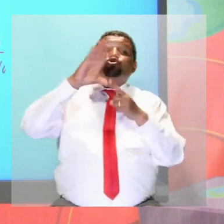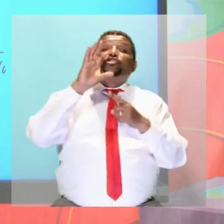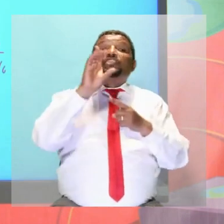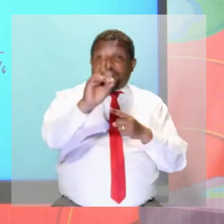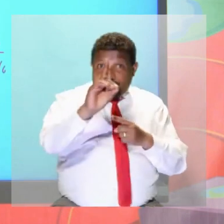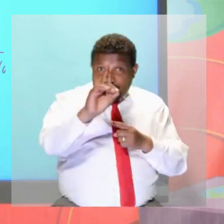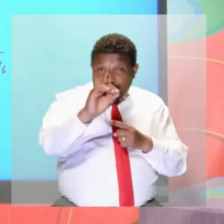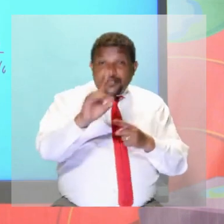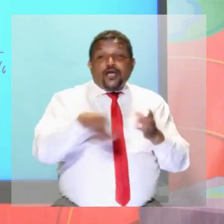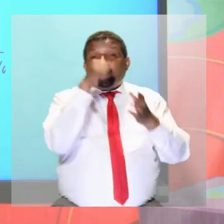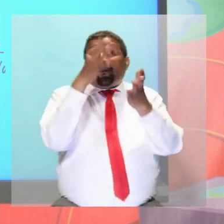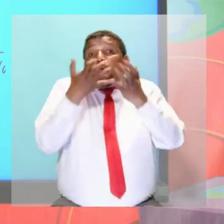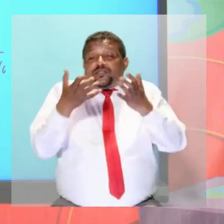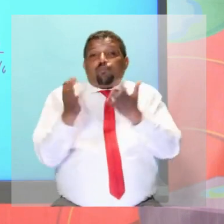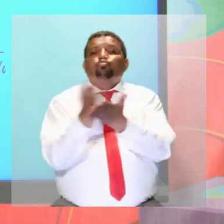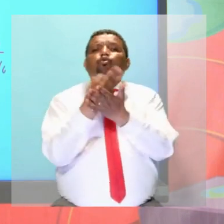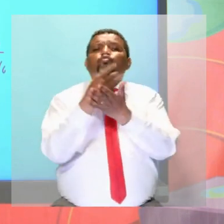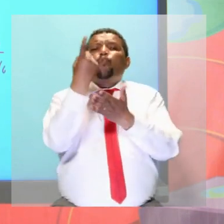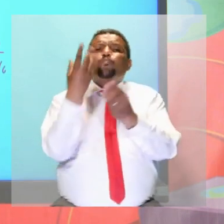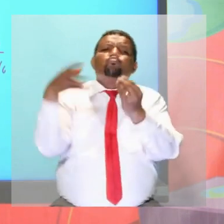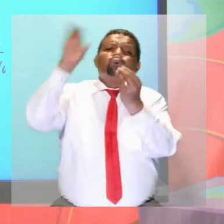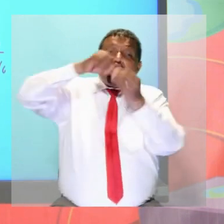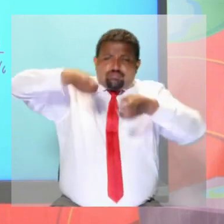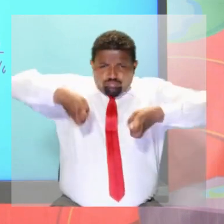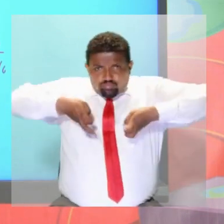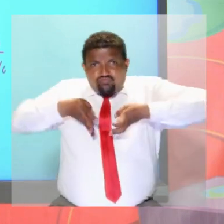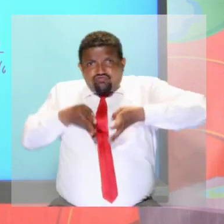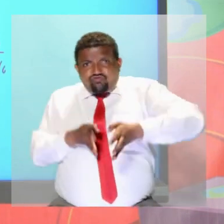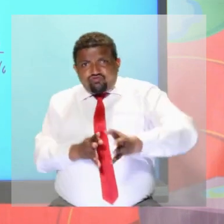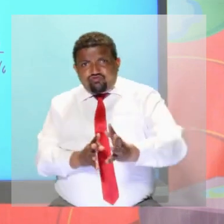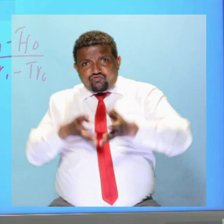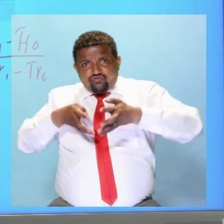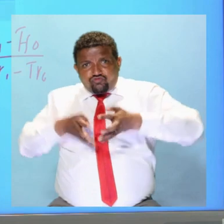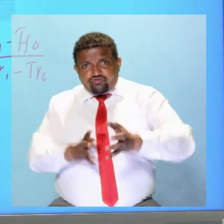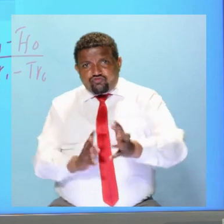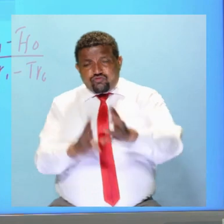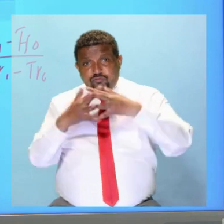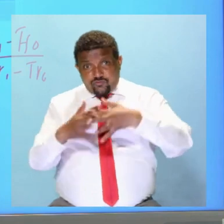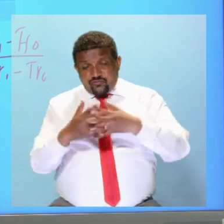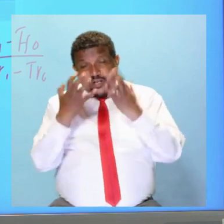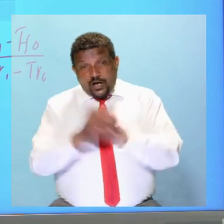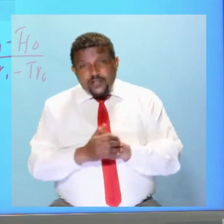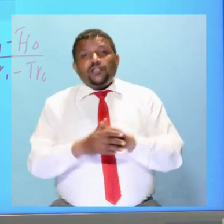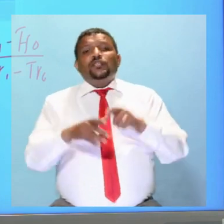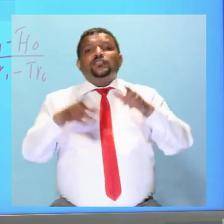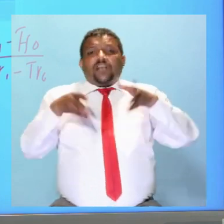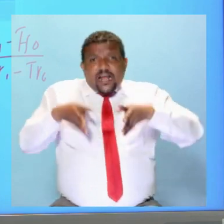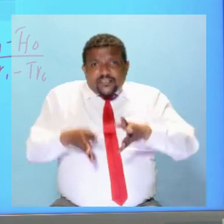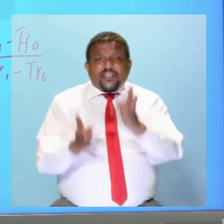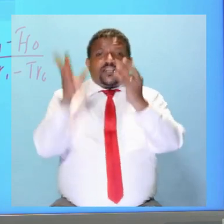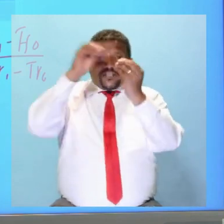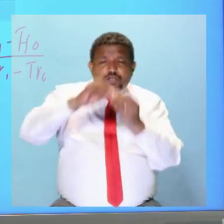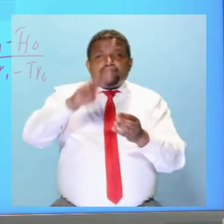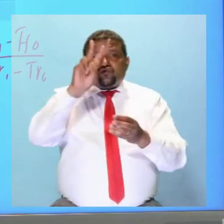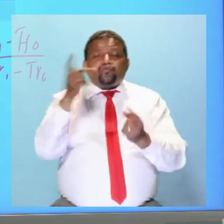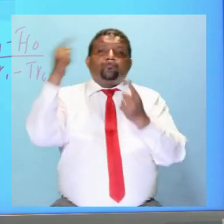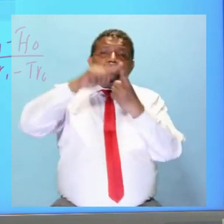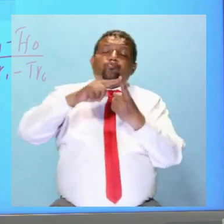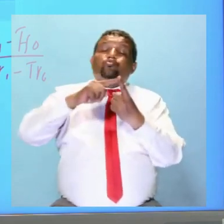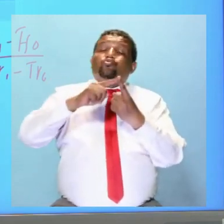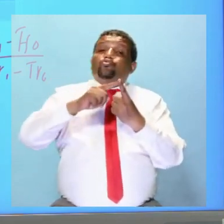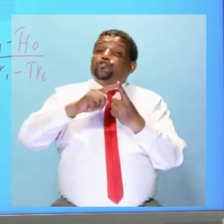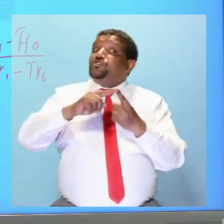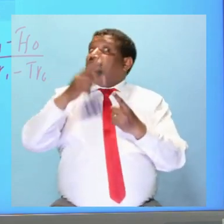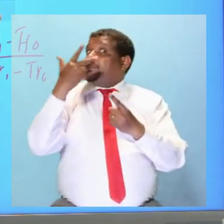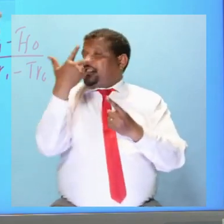then as Ethiopia wants to produce 1 more tractor, as tractor increases from 2 to 3, the production of